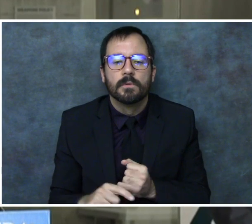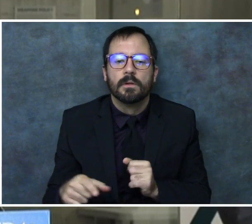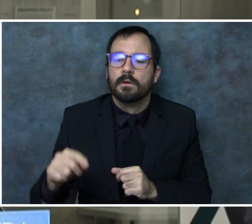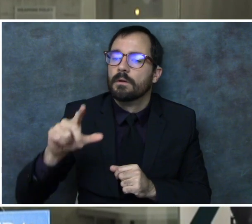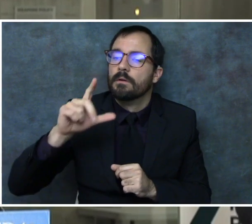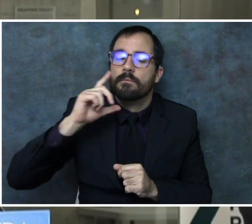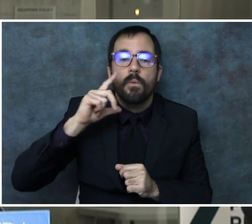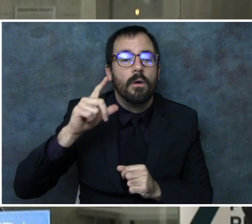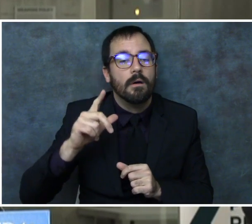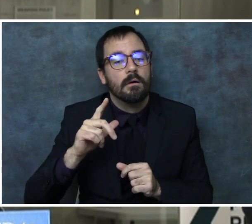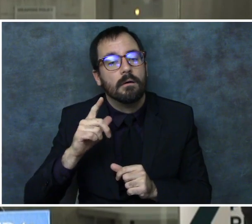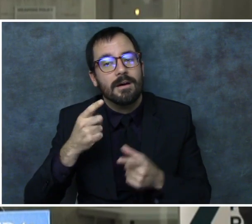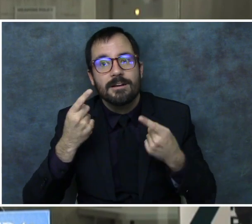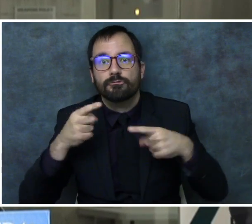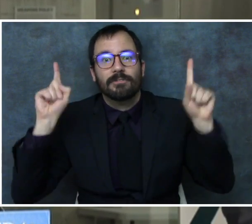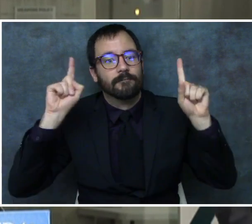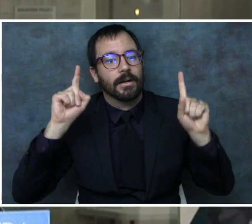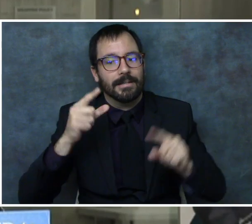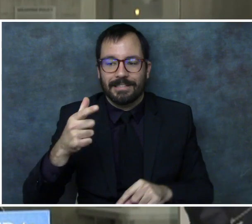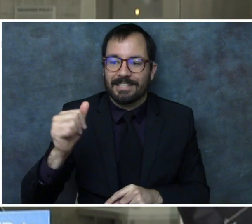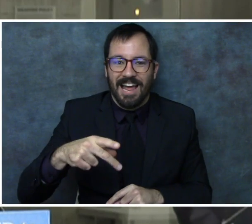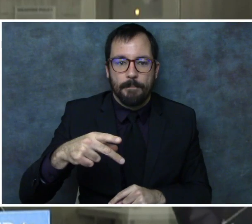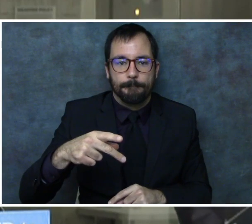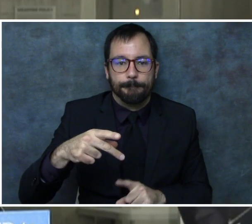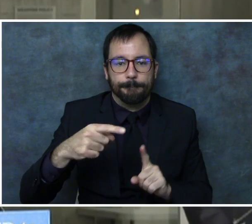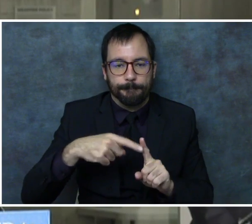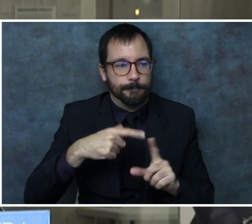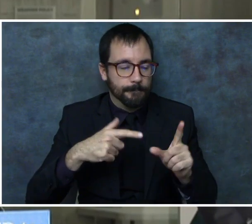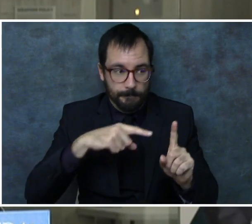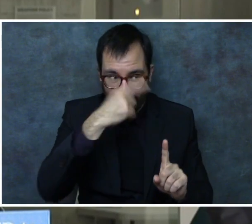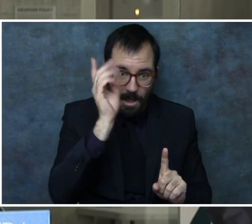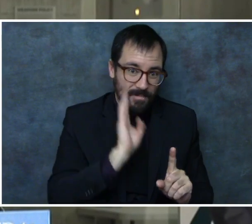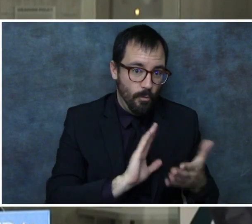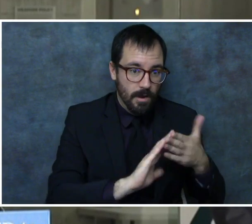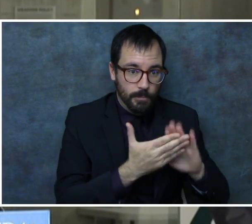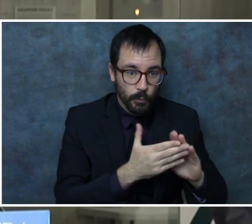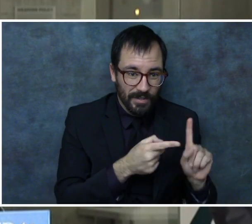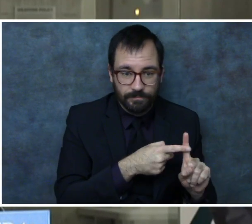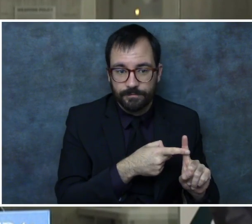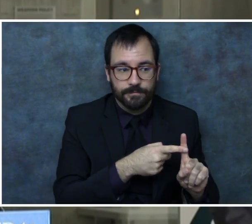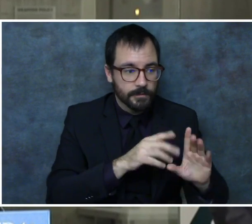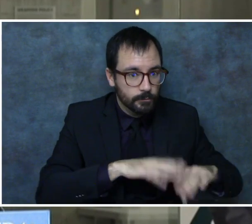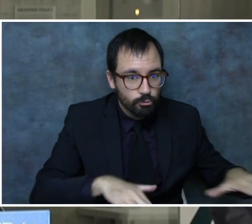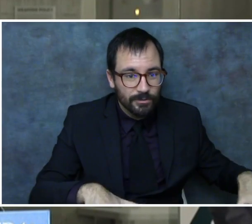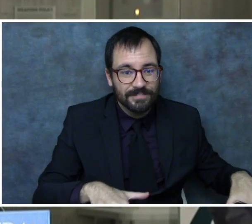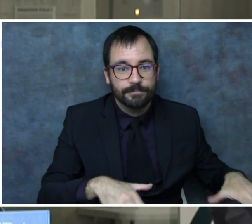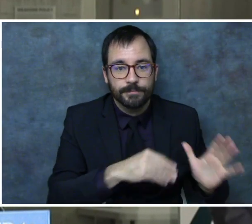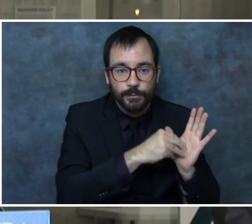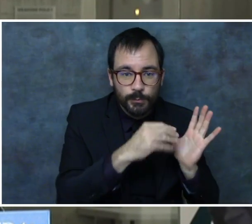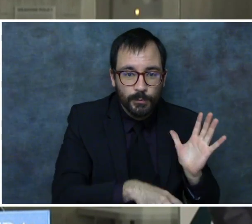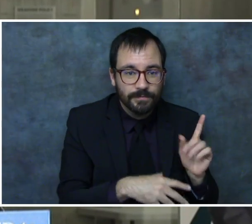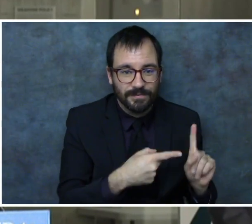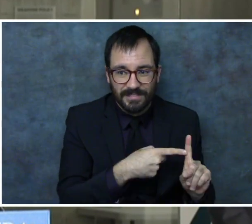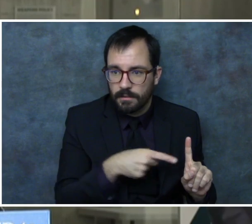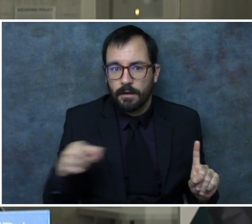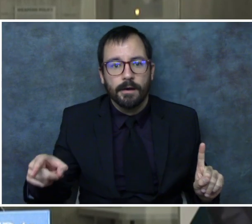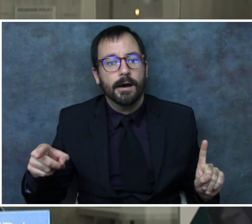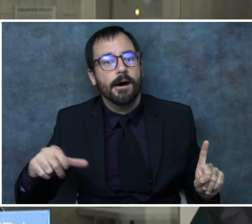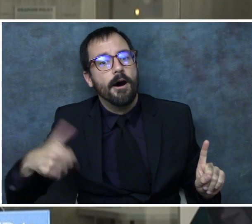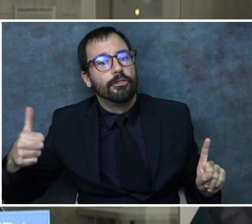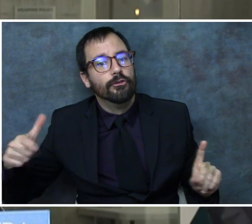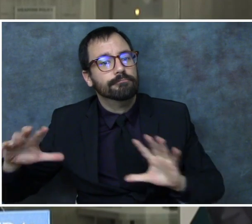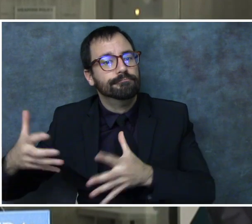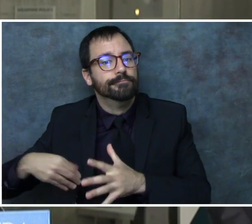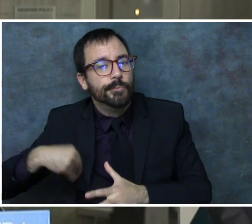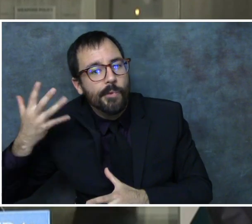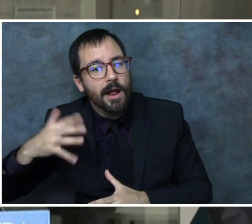Yeah, I mean, that's another reason why. I mean, the question is about the achievement gap with Black and brown students, and that's another reason why